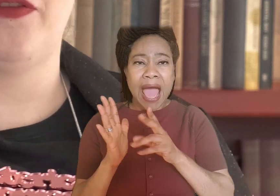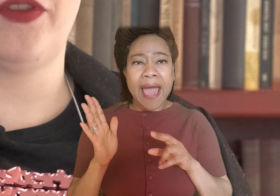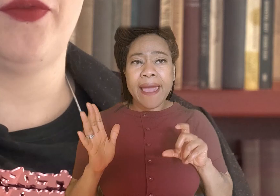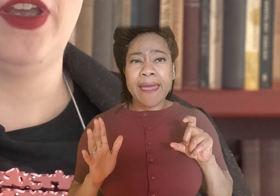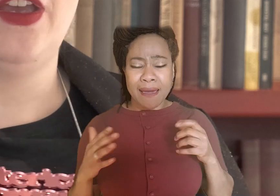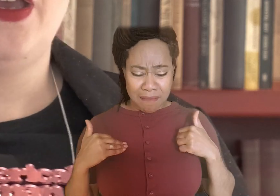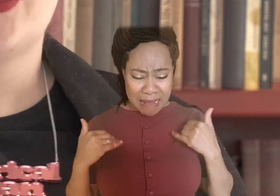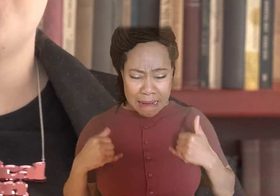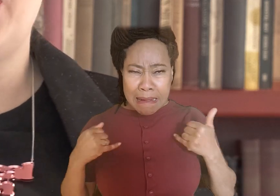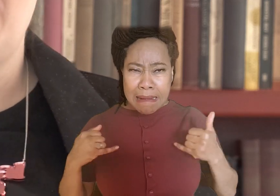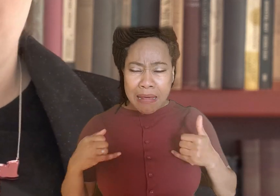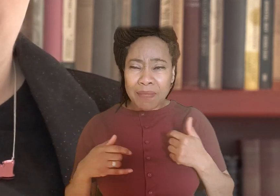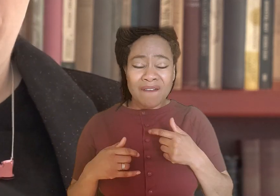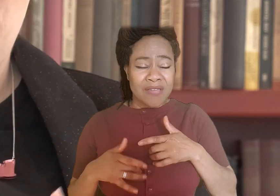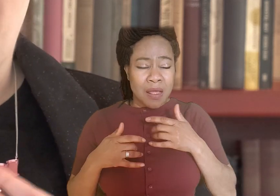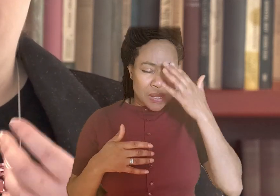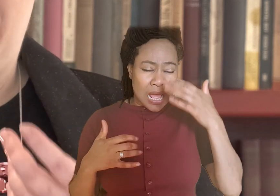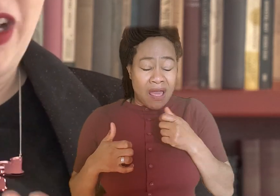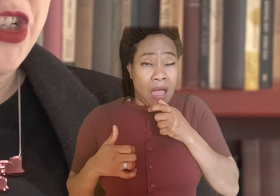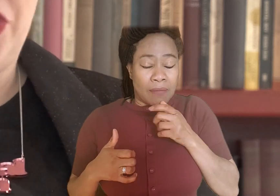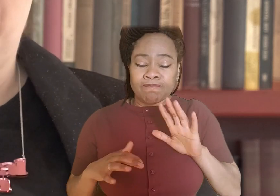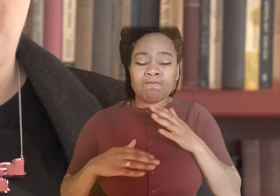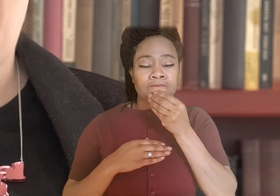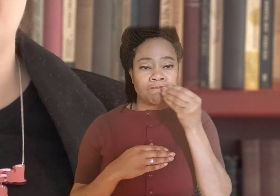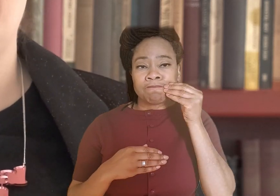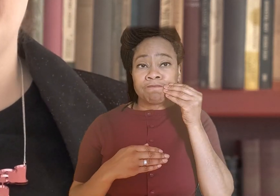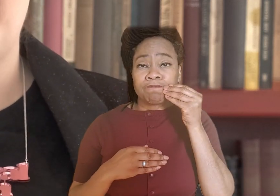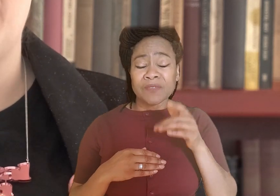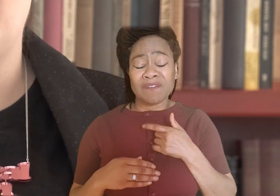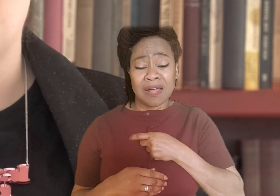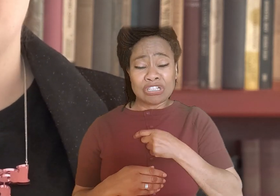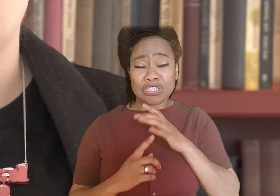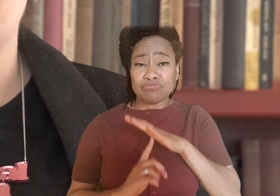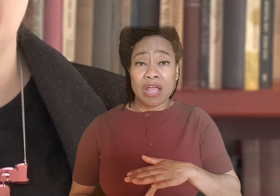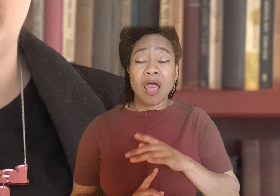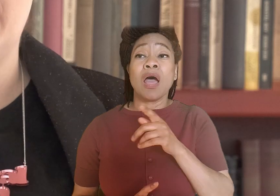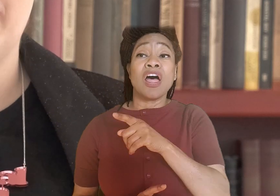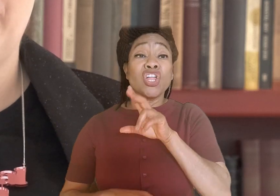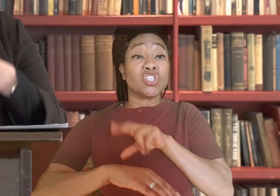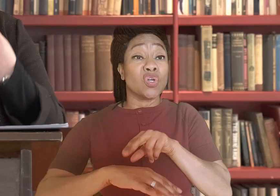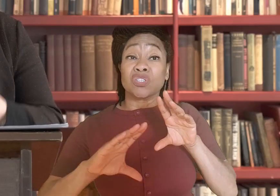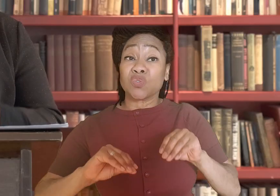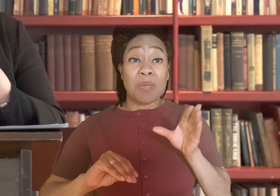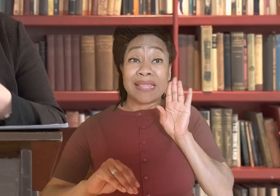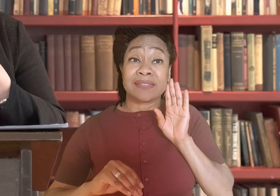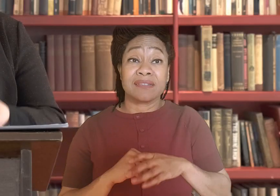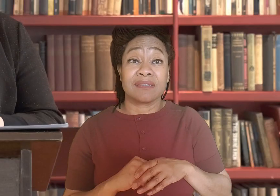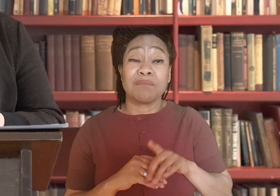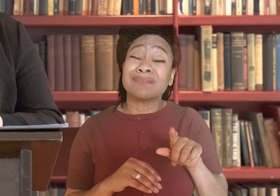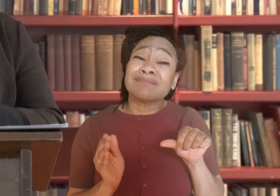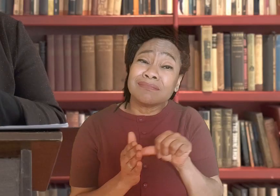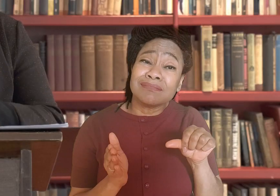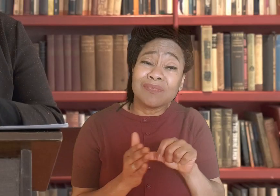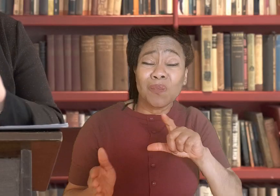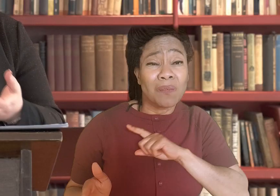mental health. The minute you admit you might feel anxious or depressed is the minute a doctor stops listening. But it's a double-edged